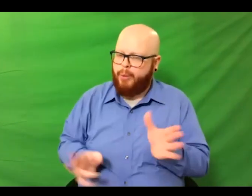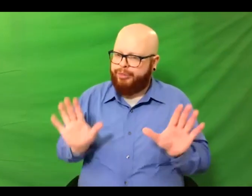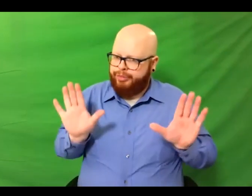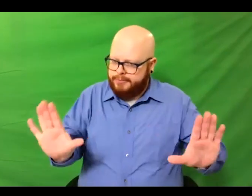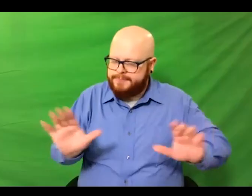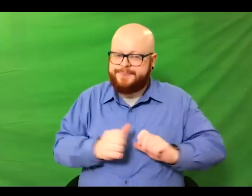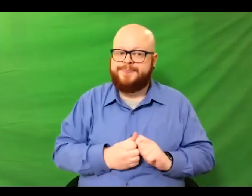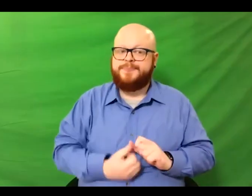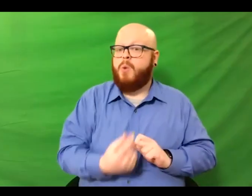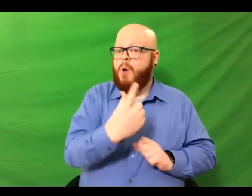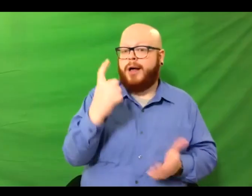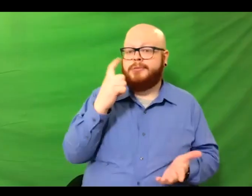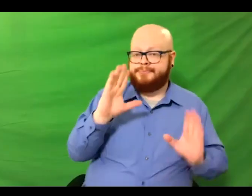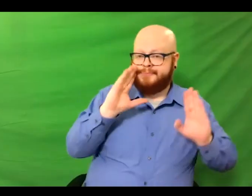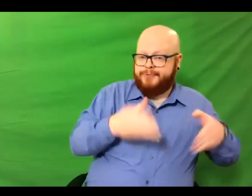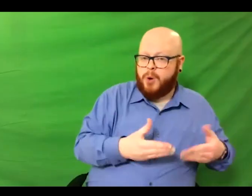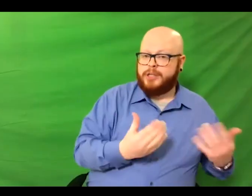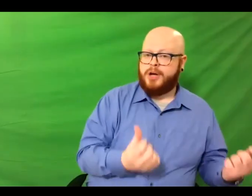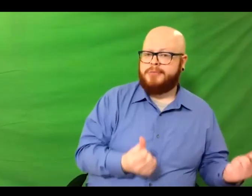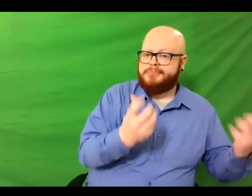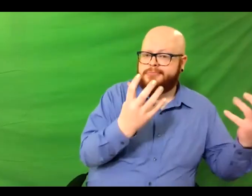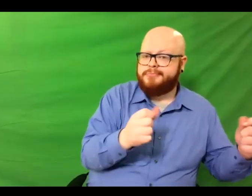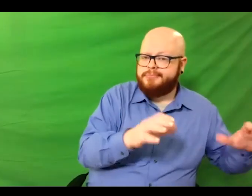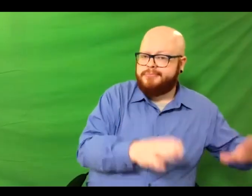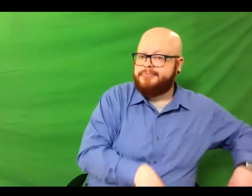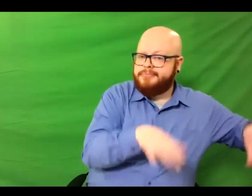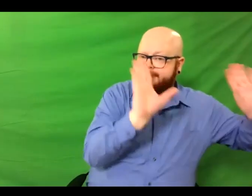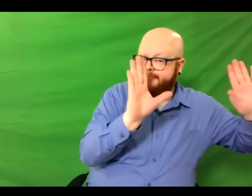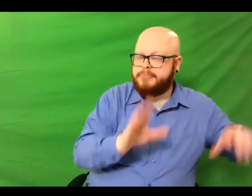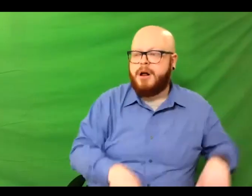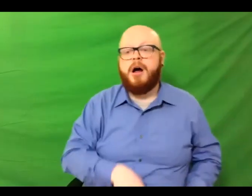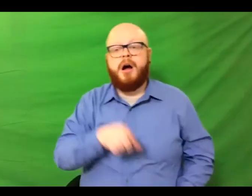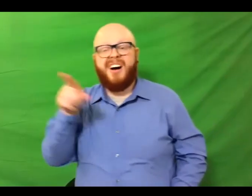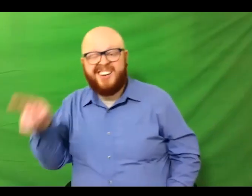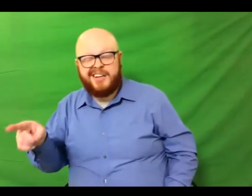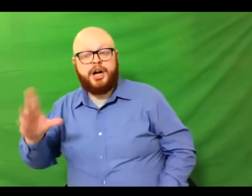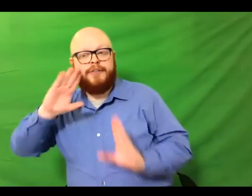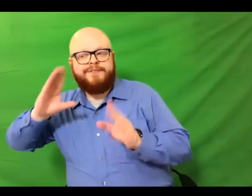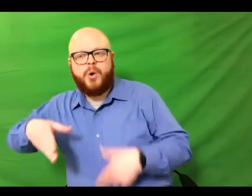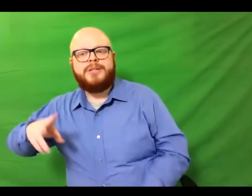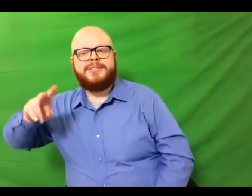is looking at native signers, and the other is where sign language is your secondary language.